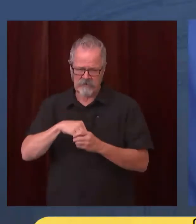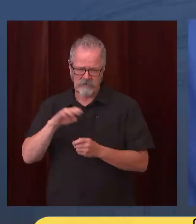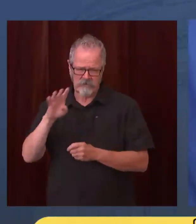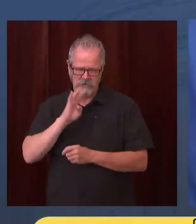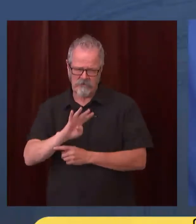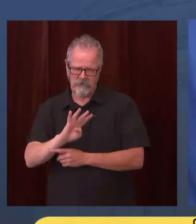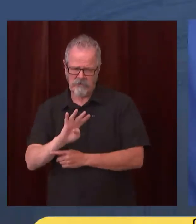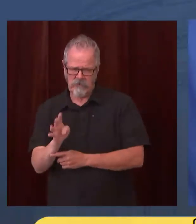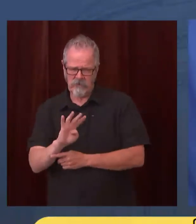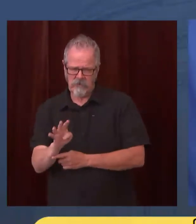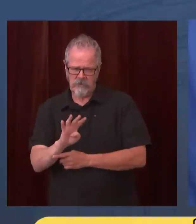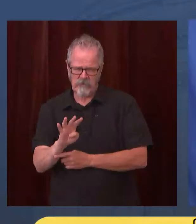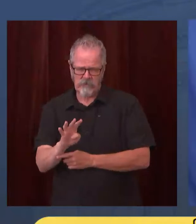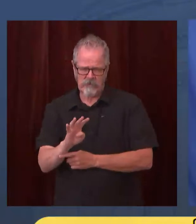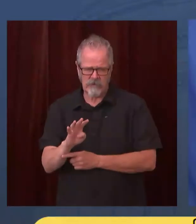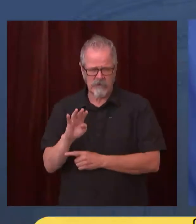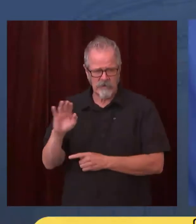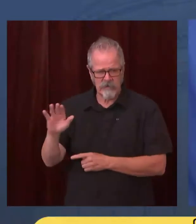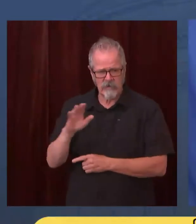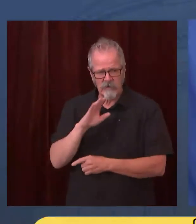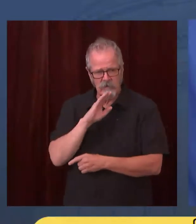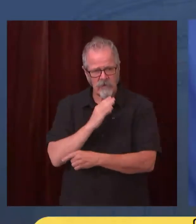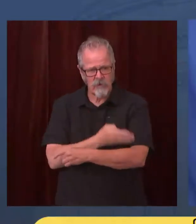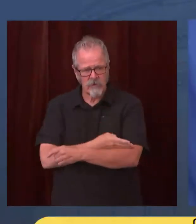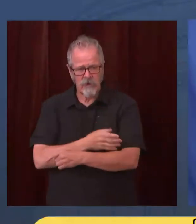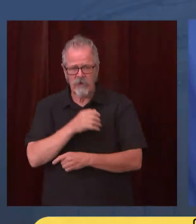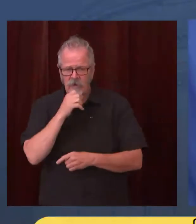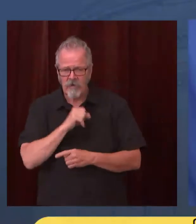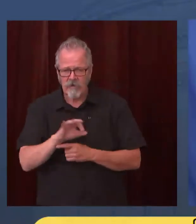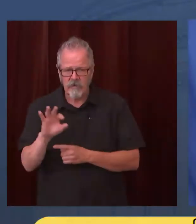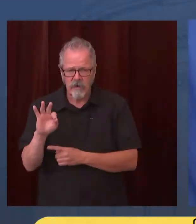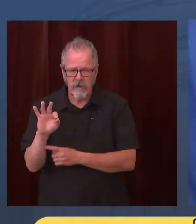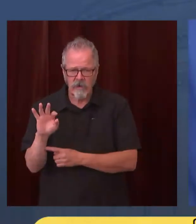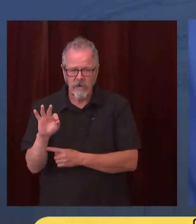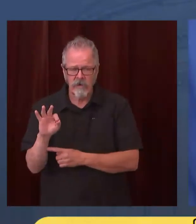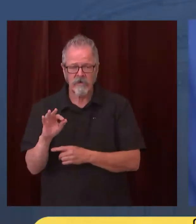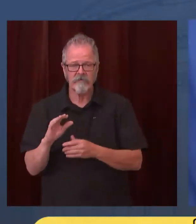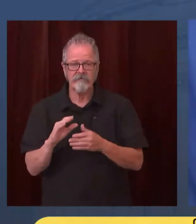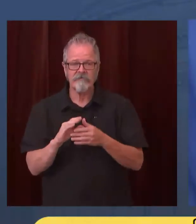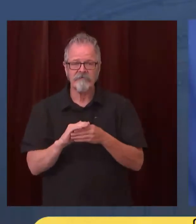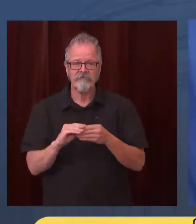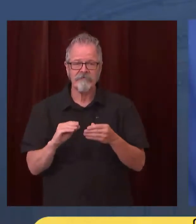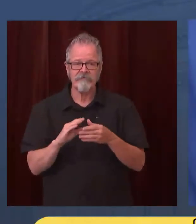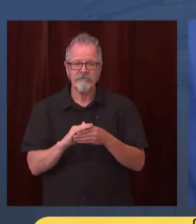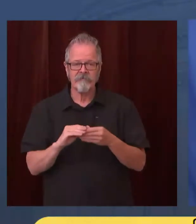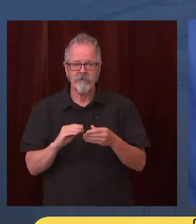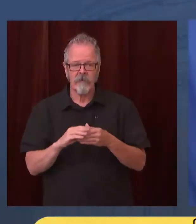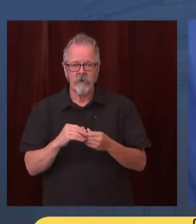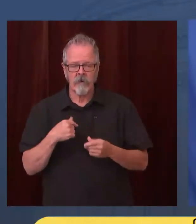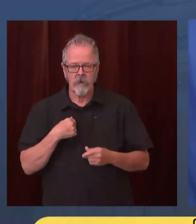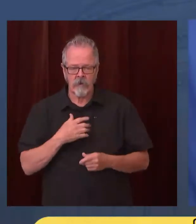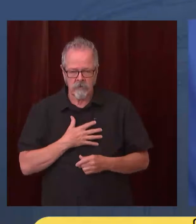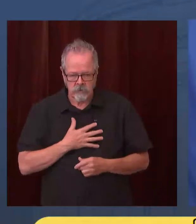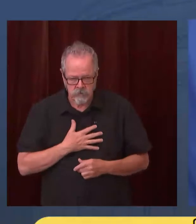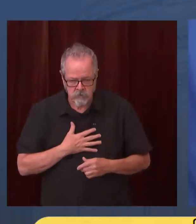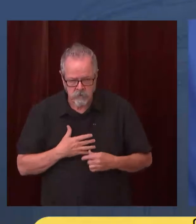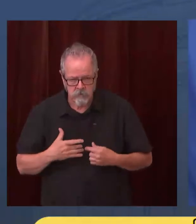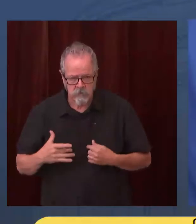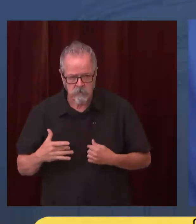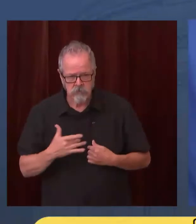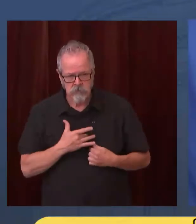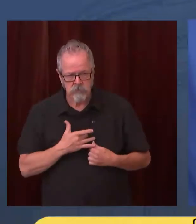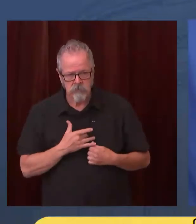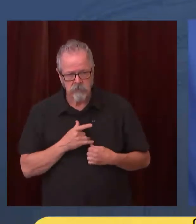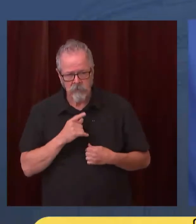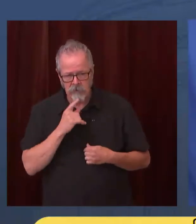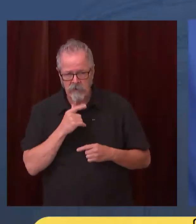months ago, she'd be hugging him instead of going to his memorial, and it was very, very painful. And